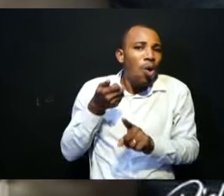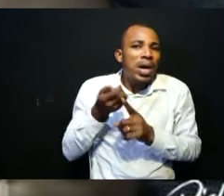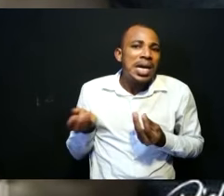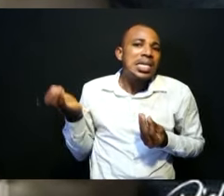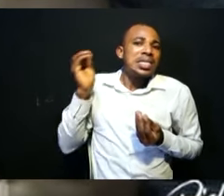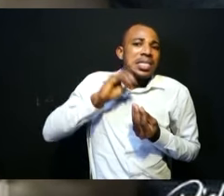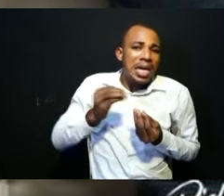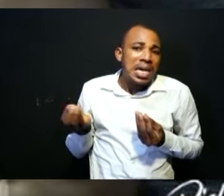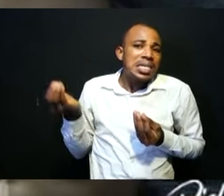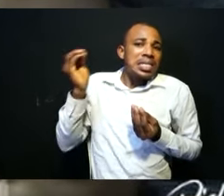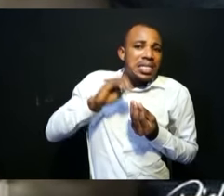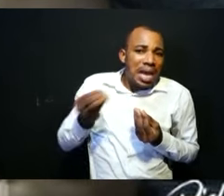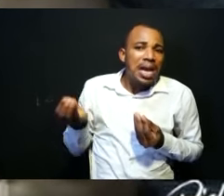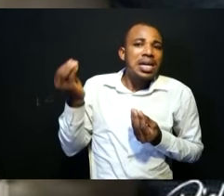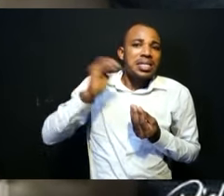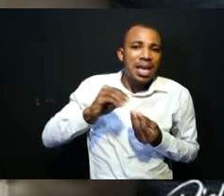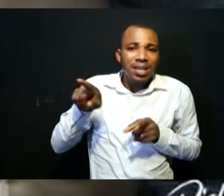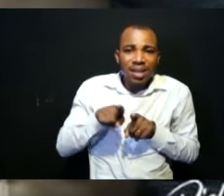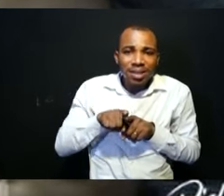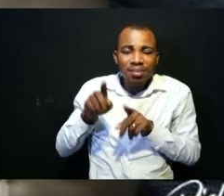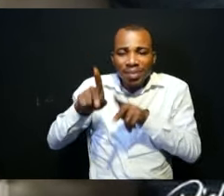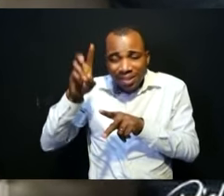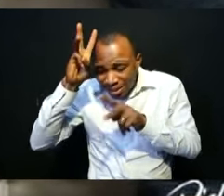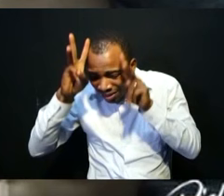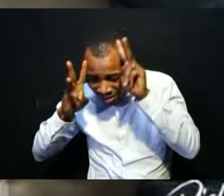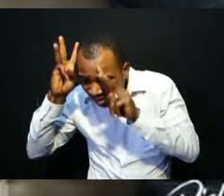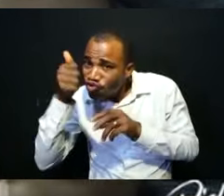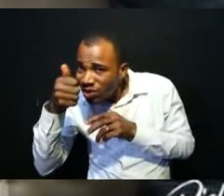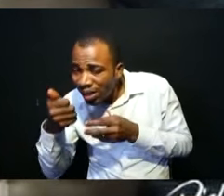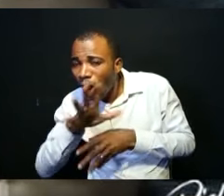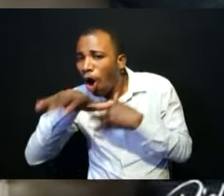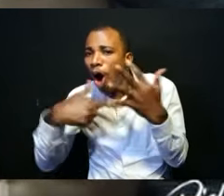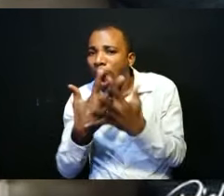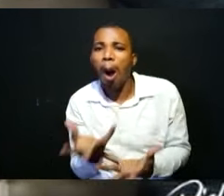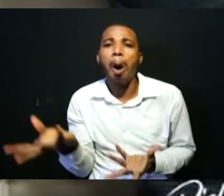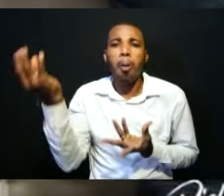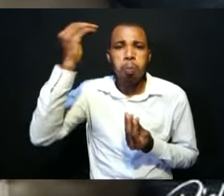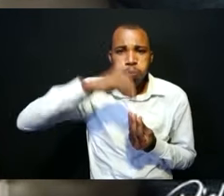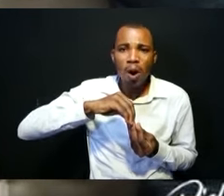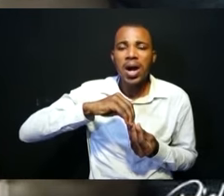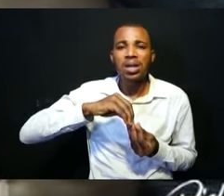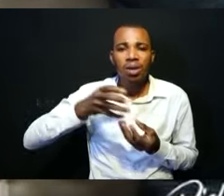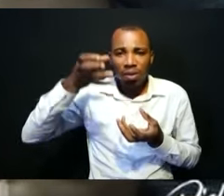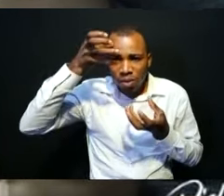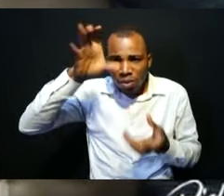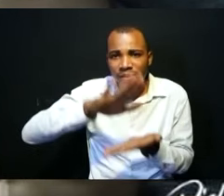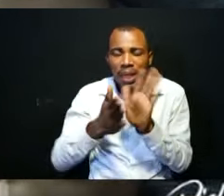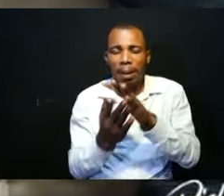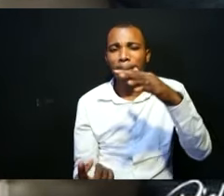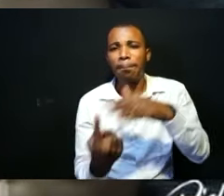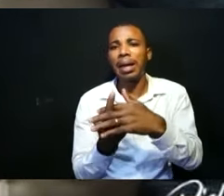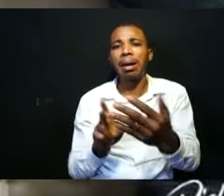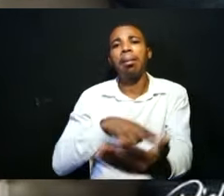And fearful tomorrows. The burden of accumulated yesterday's